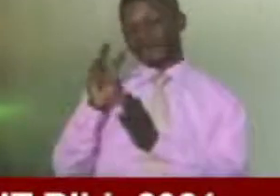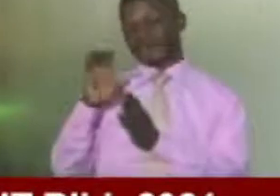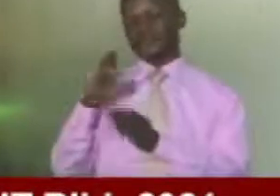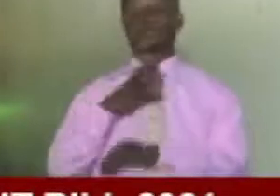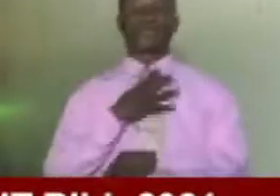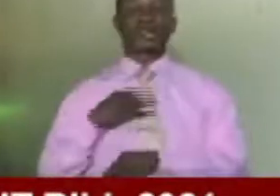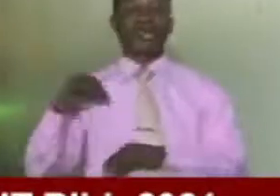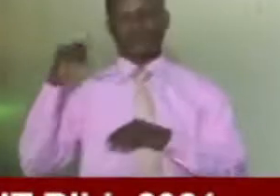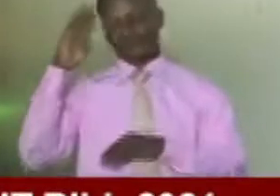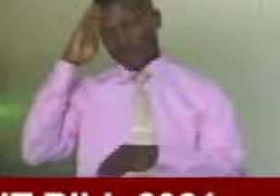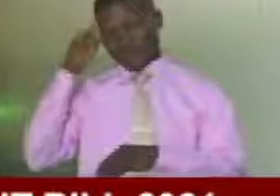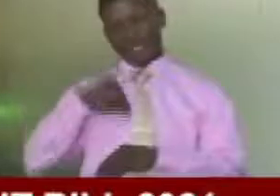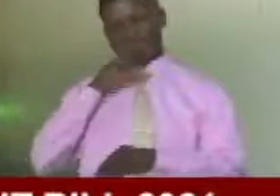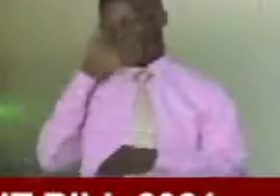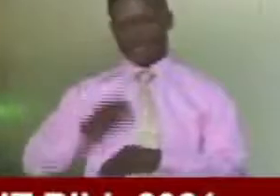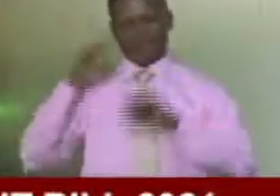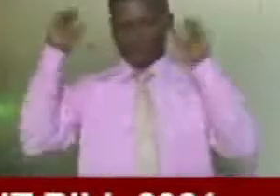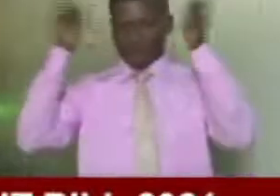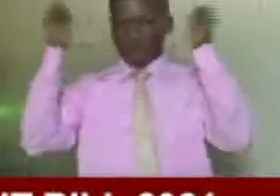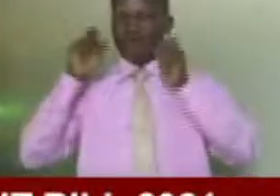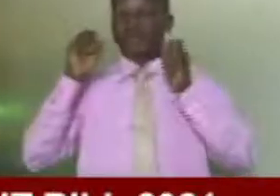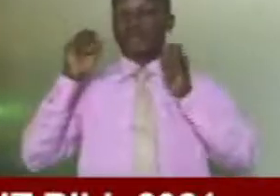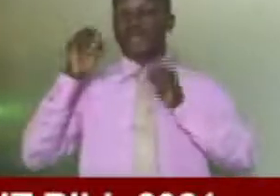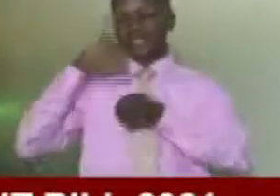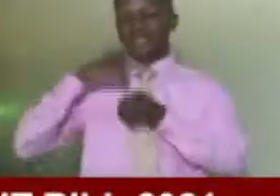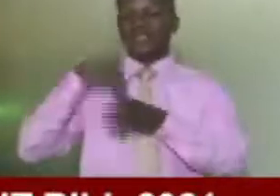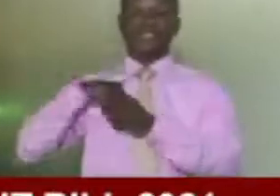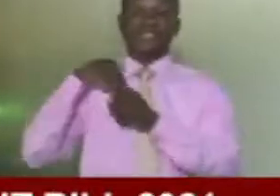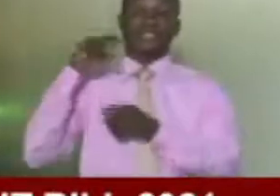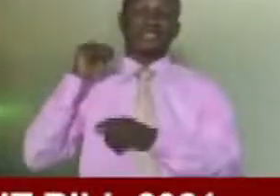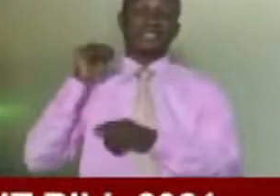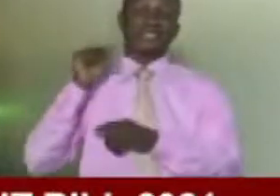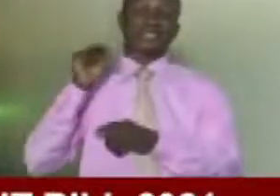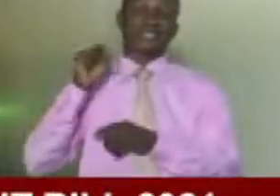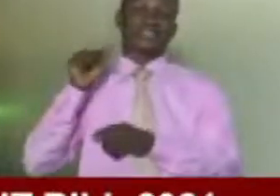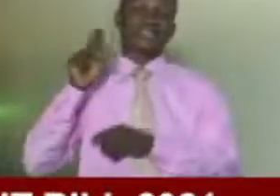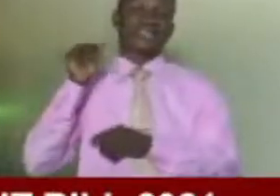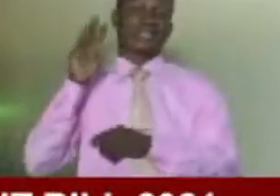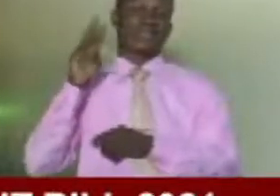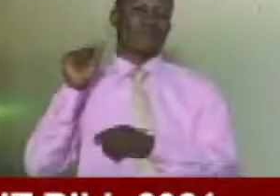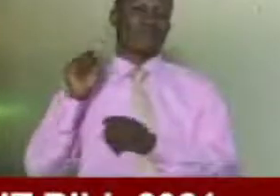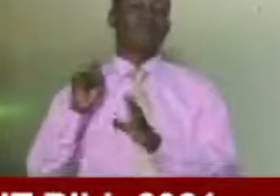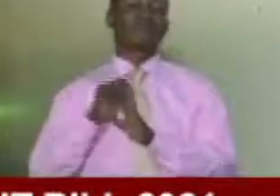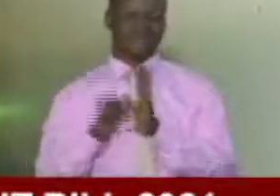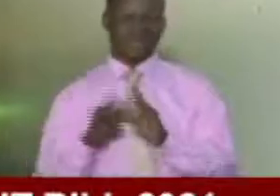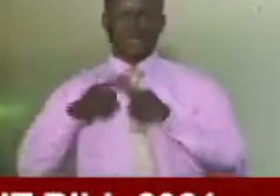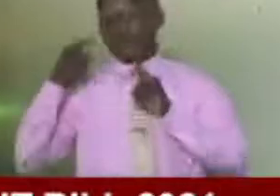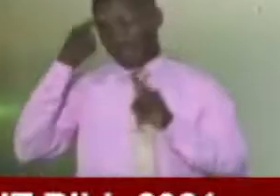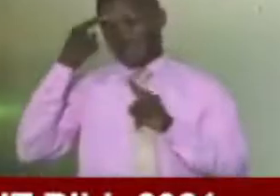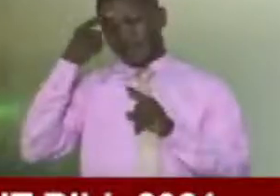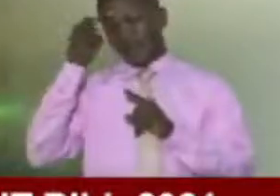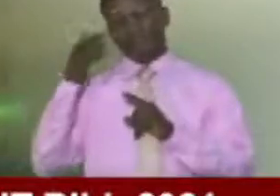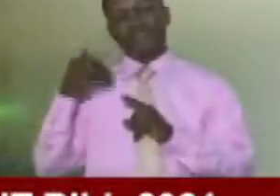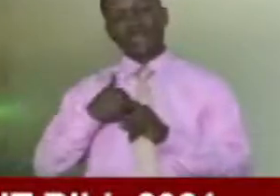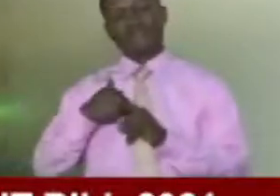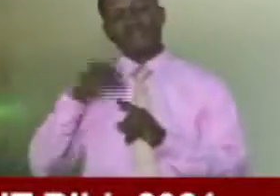never won election in Nasarawa State during the ANPP days. But because there was arm twisting of the governor was in good